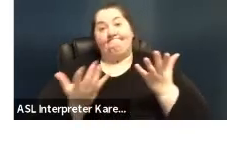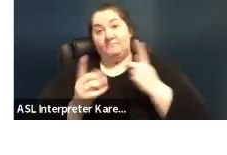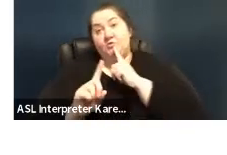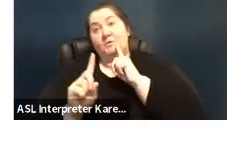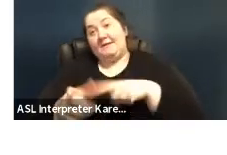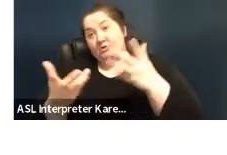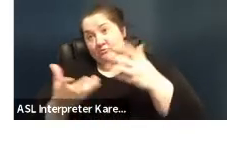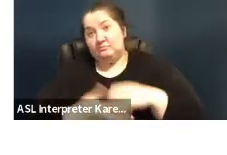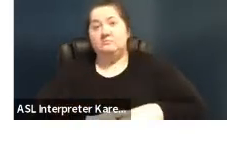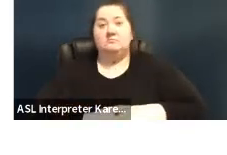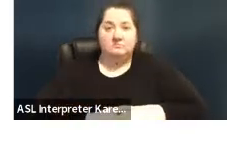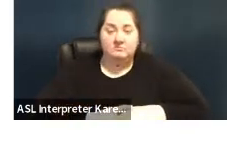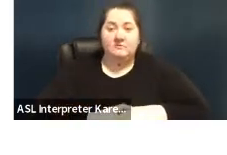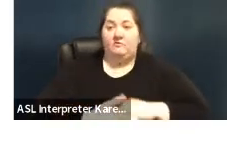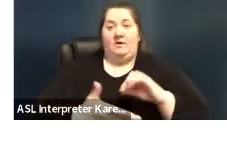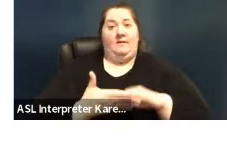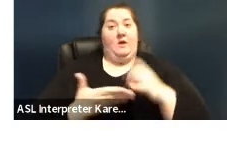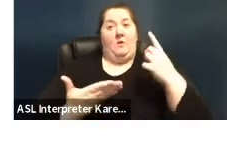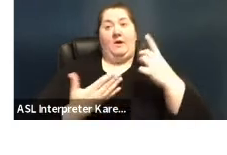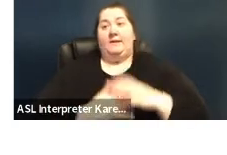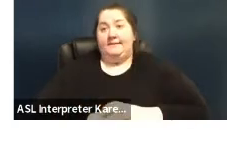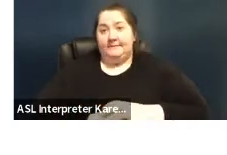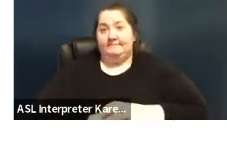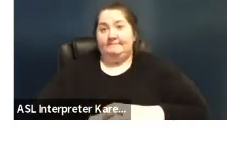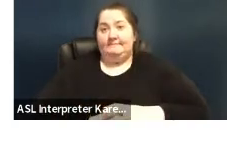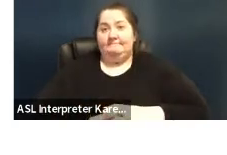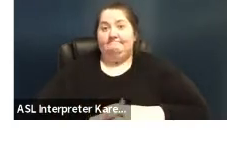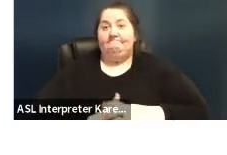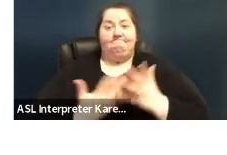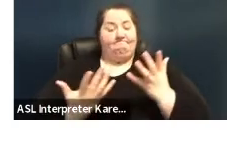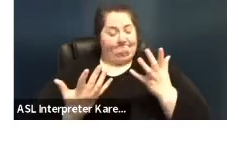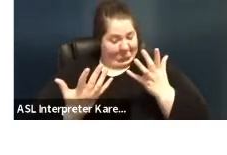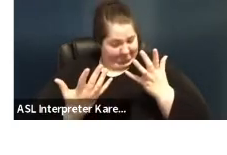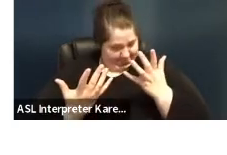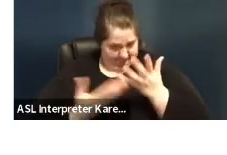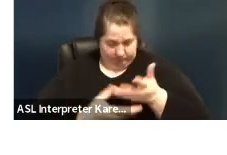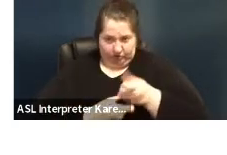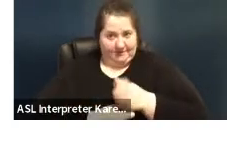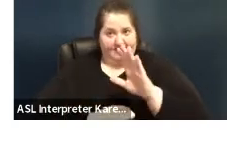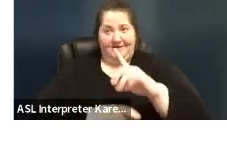folks, for that one. I don't doubt that.